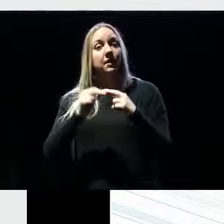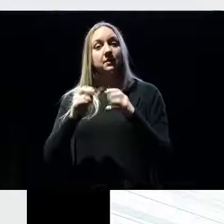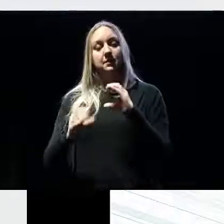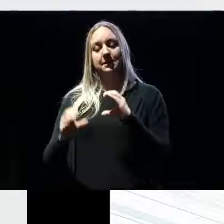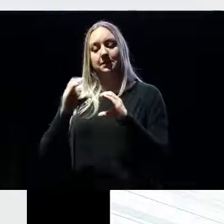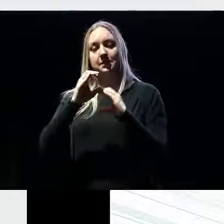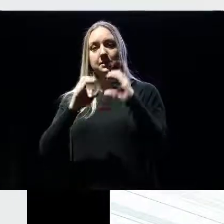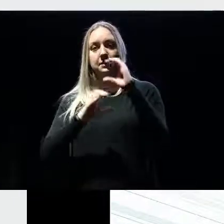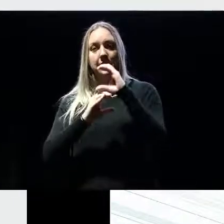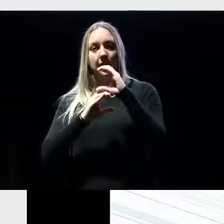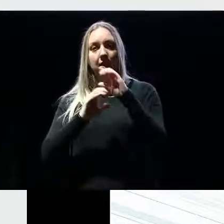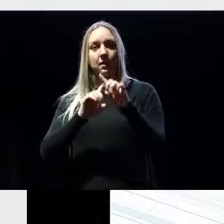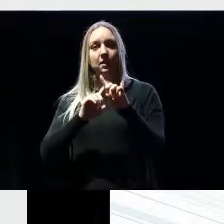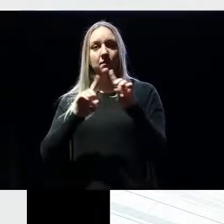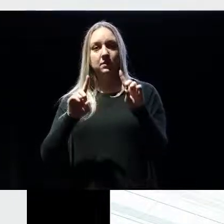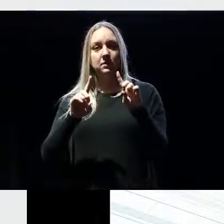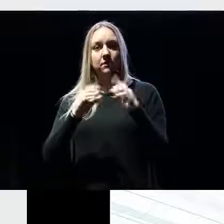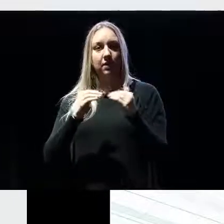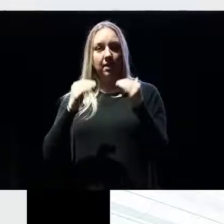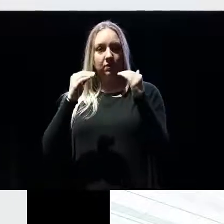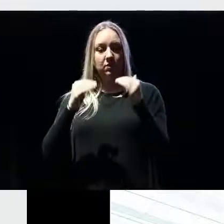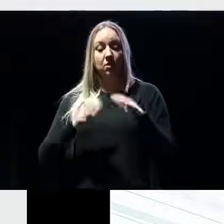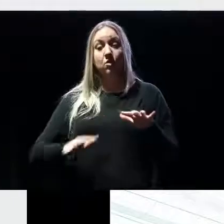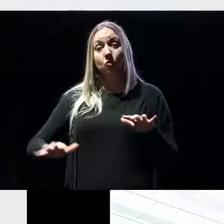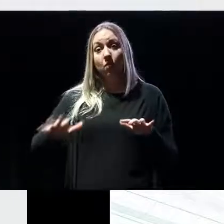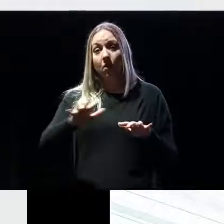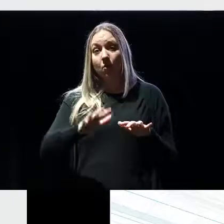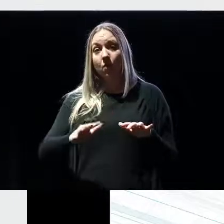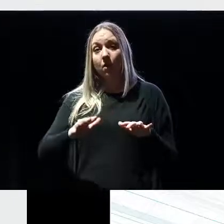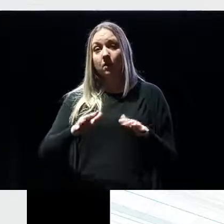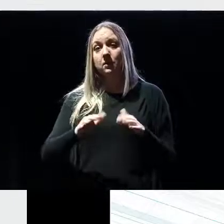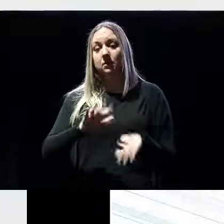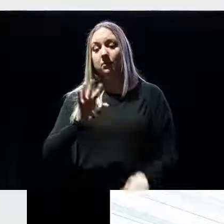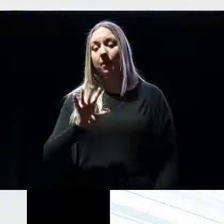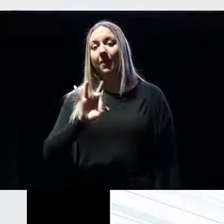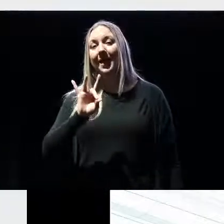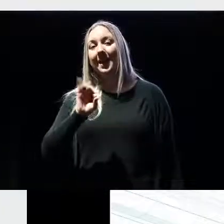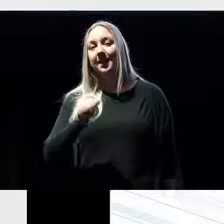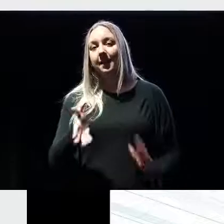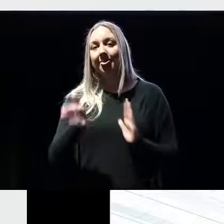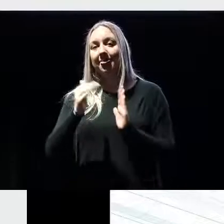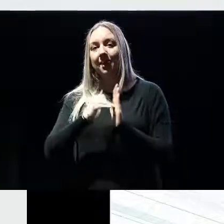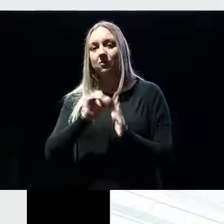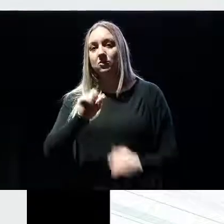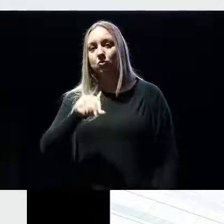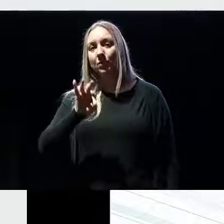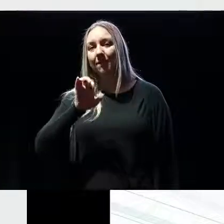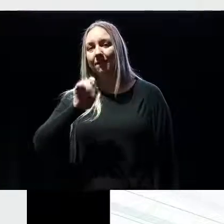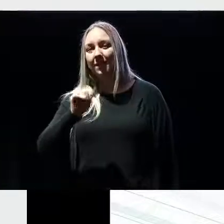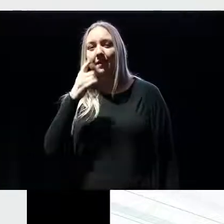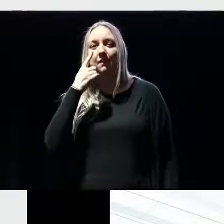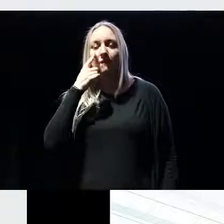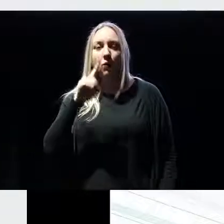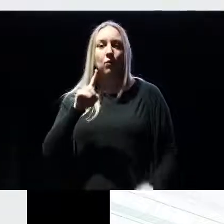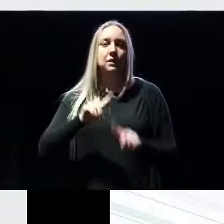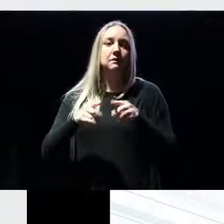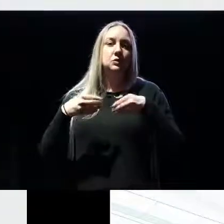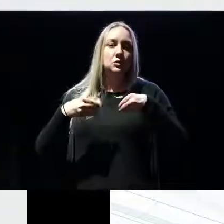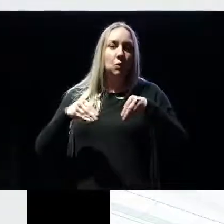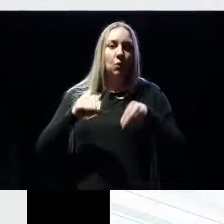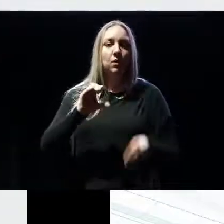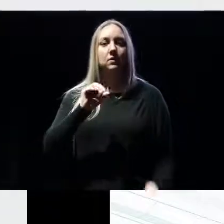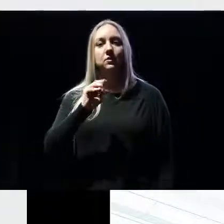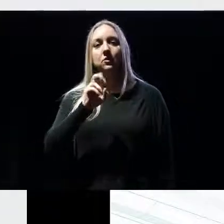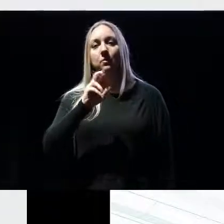stack of program. The ground floor is around 80,000 square feet of mixed-use commercial. And then